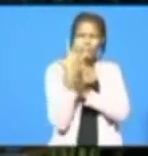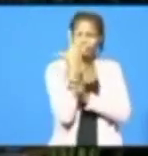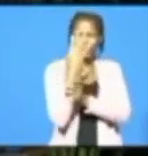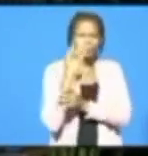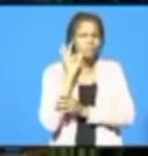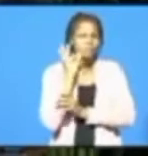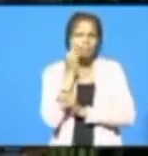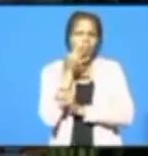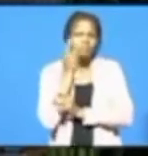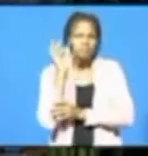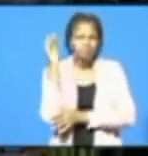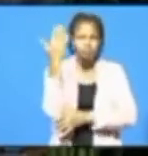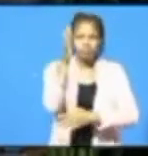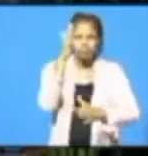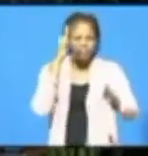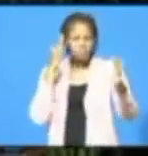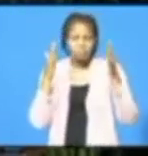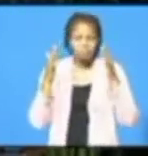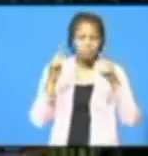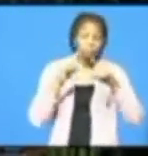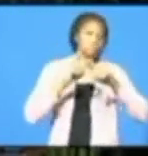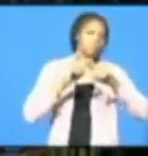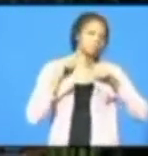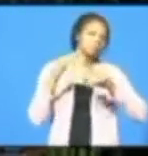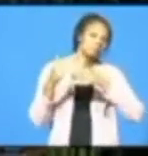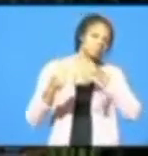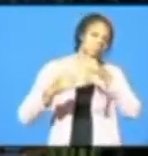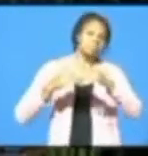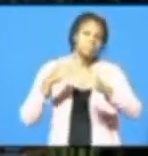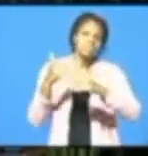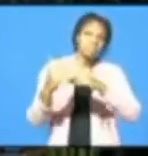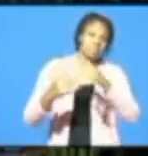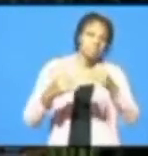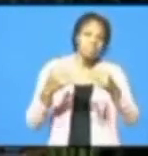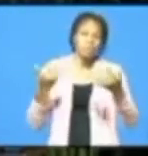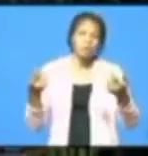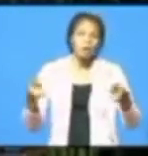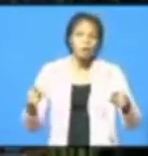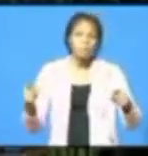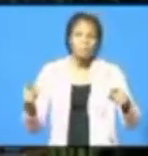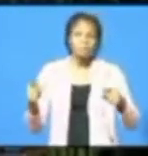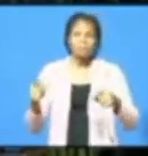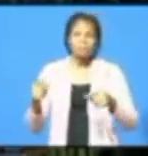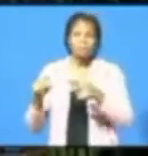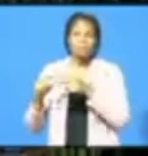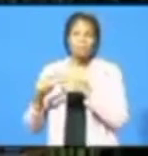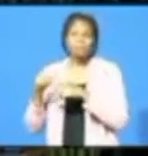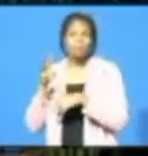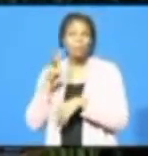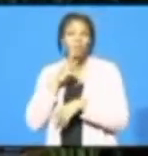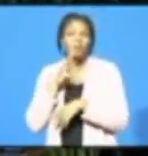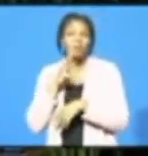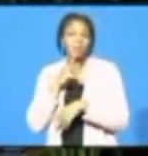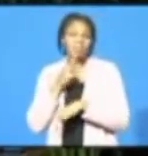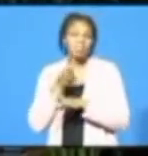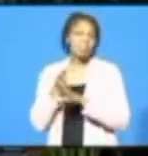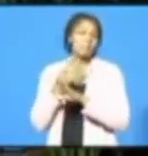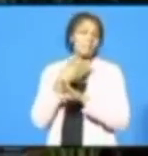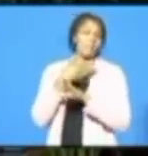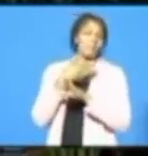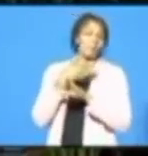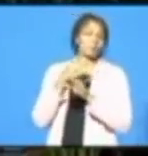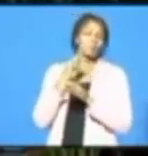But after a while, the water, the wholesome and refreshing